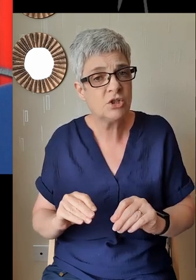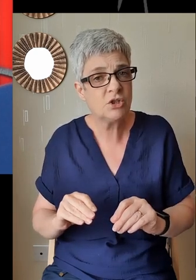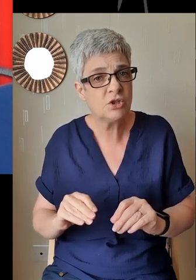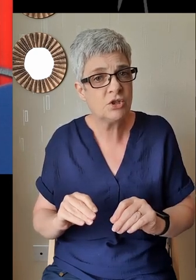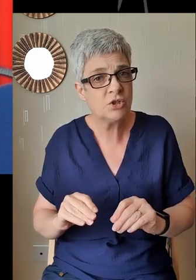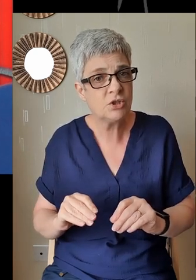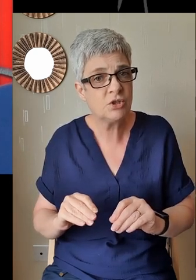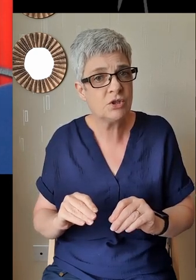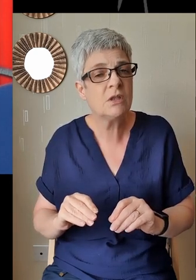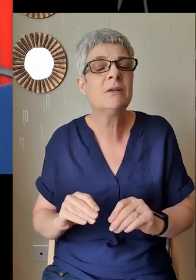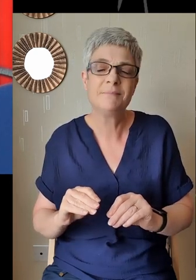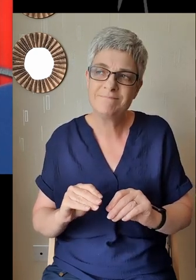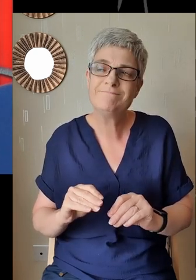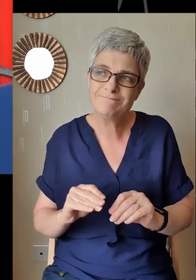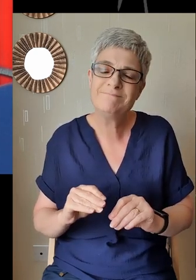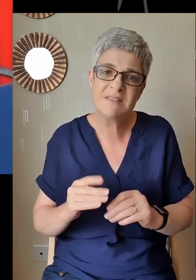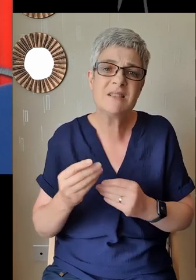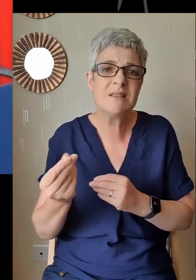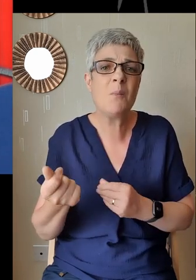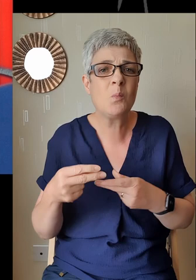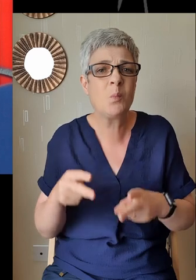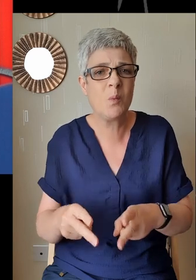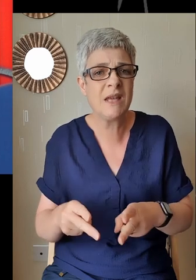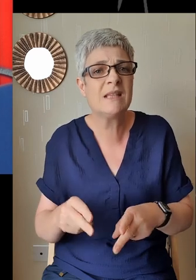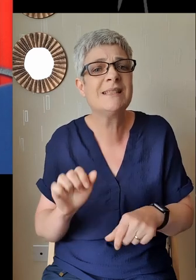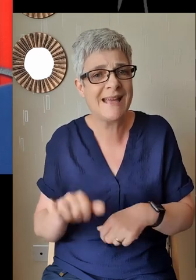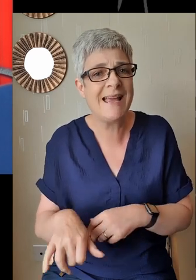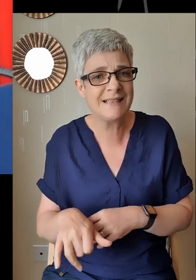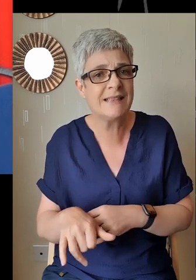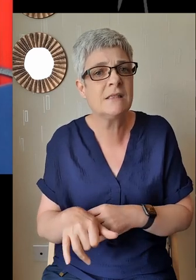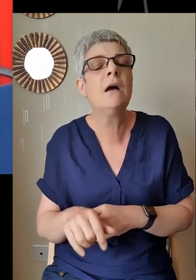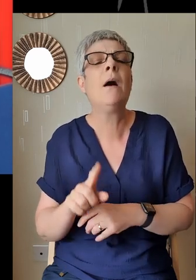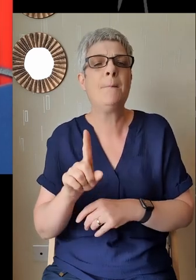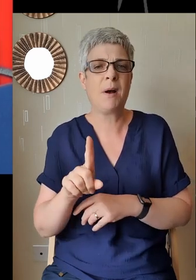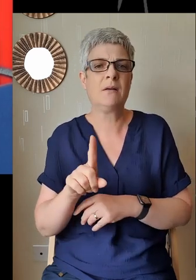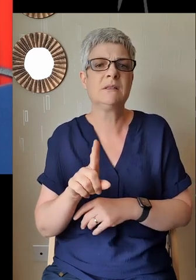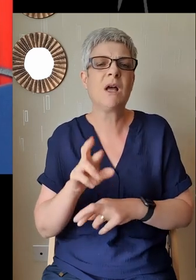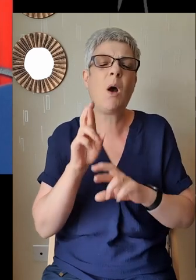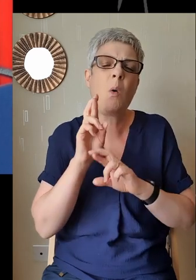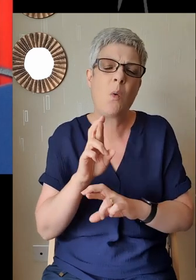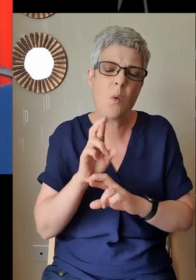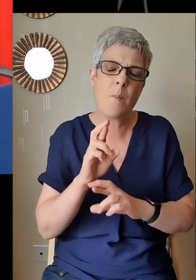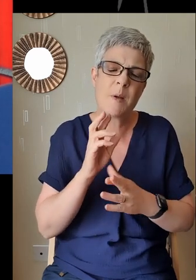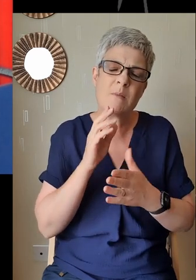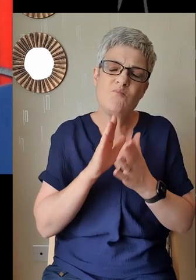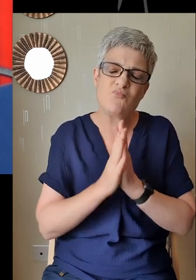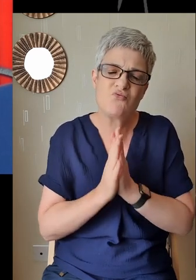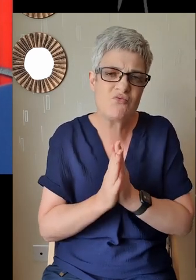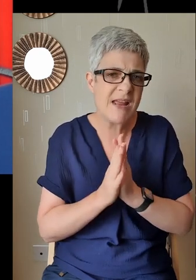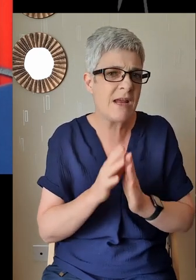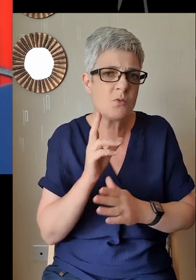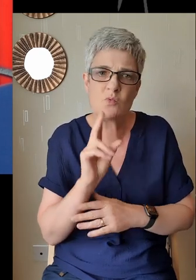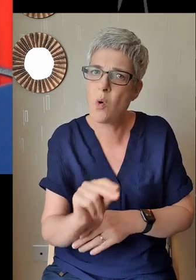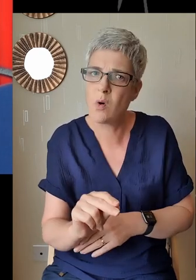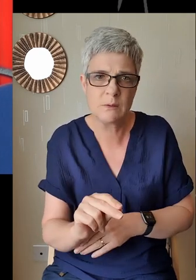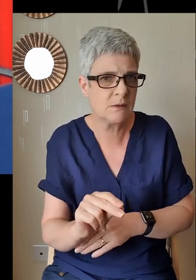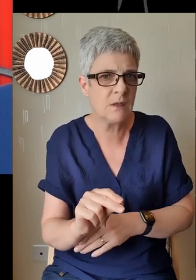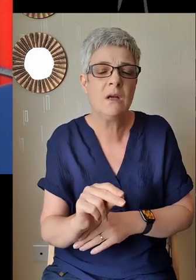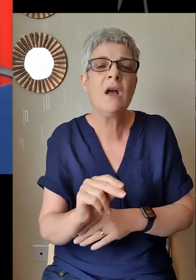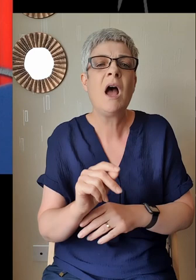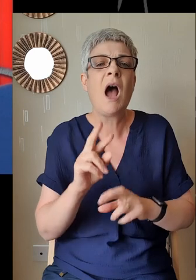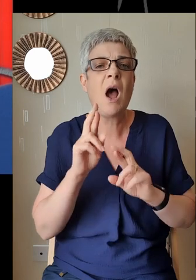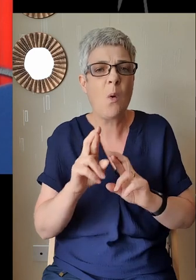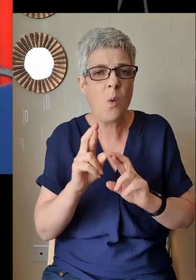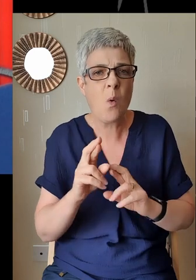Well, in certain respects, yeah. But I hope and pray not. I hope and pray that we can set our hearts